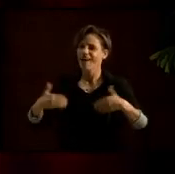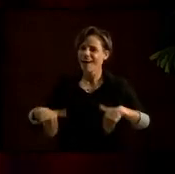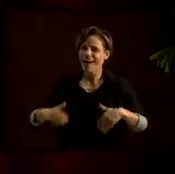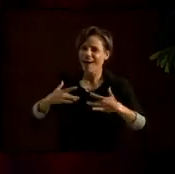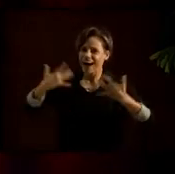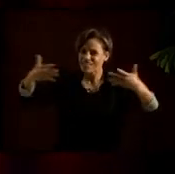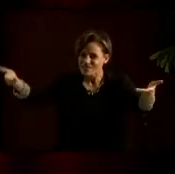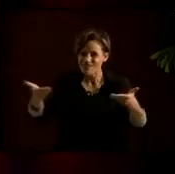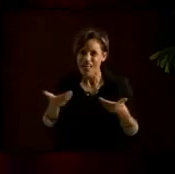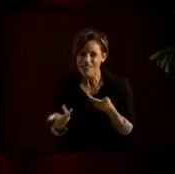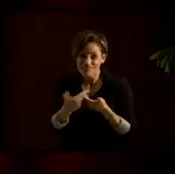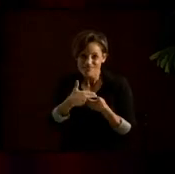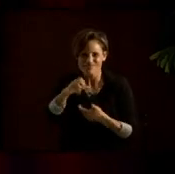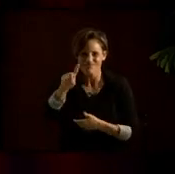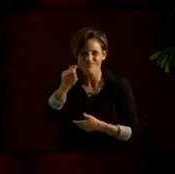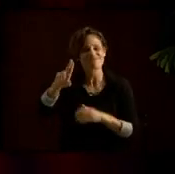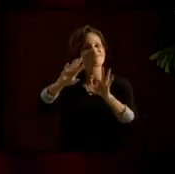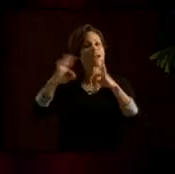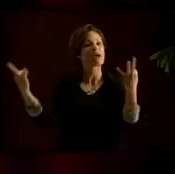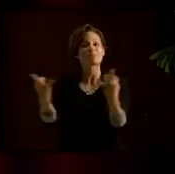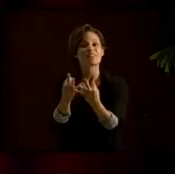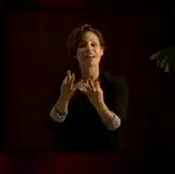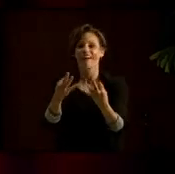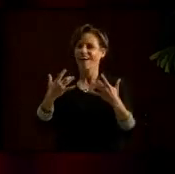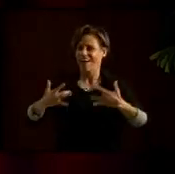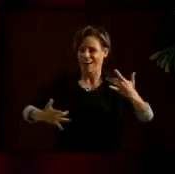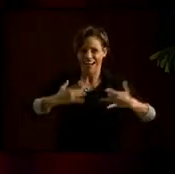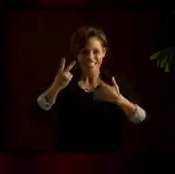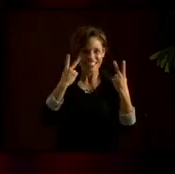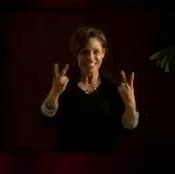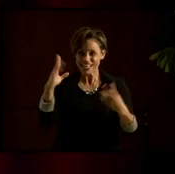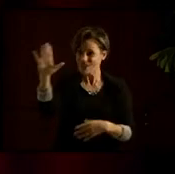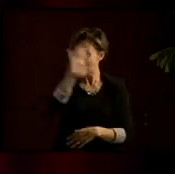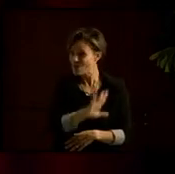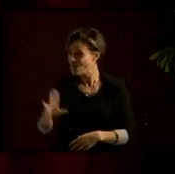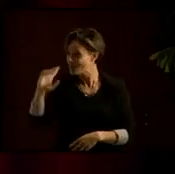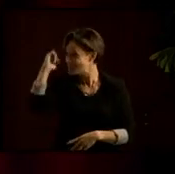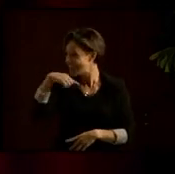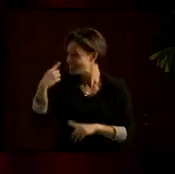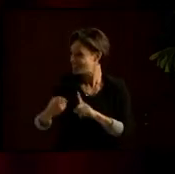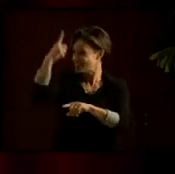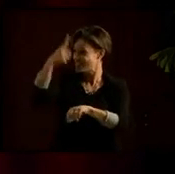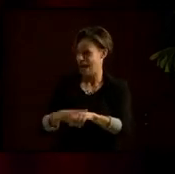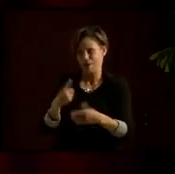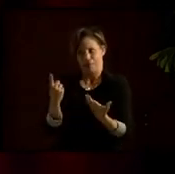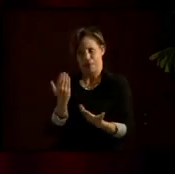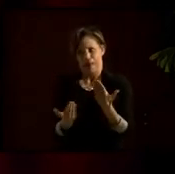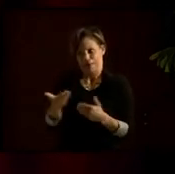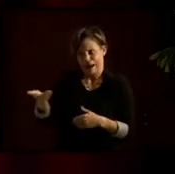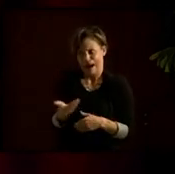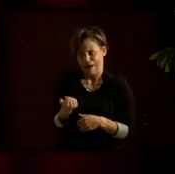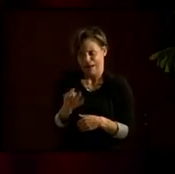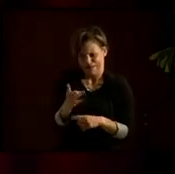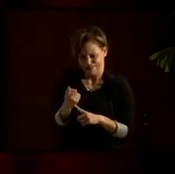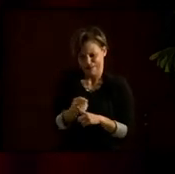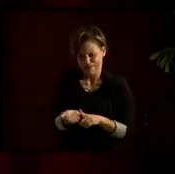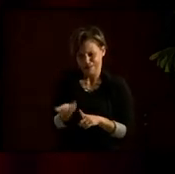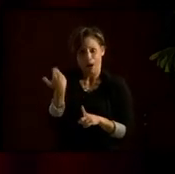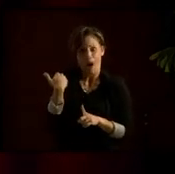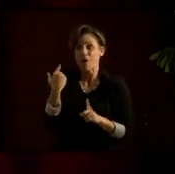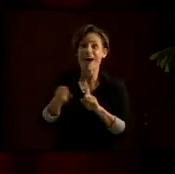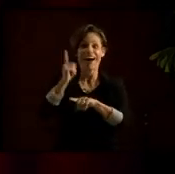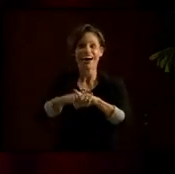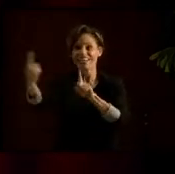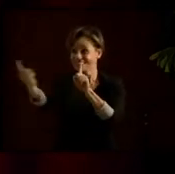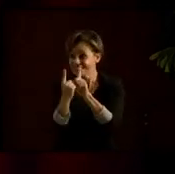welcome you to our San Diego State University family and to see many of you for the first time, even if we hired you 18 months ago, in